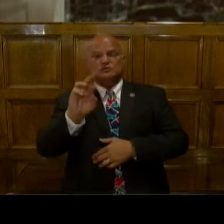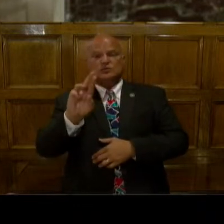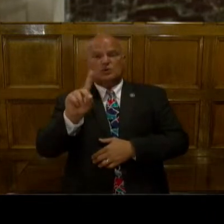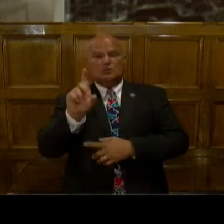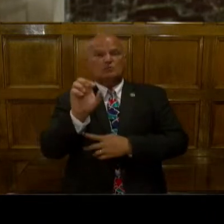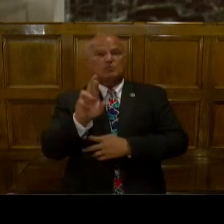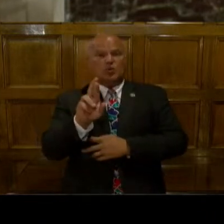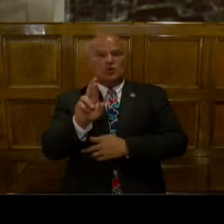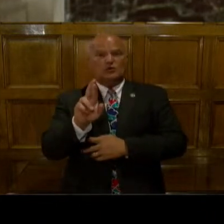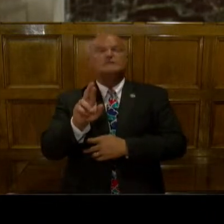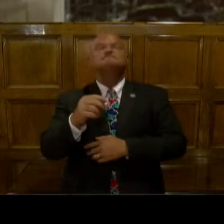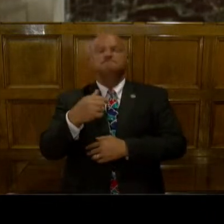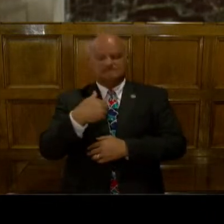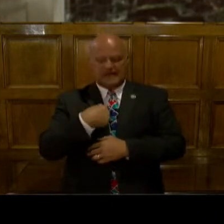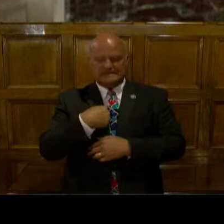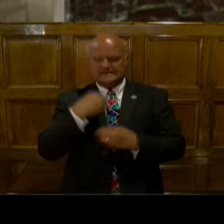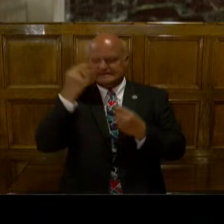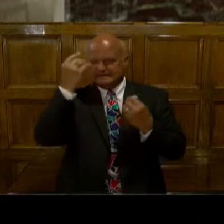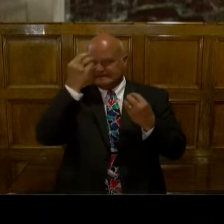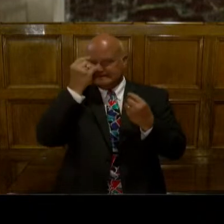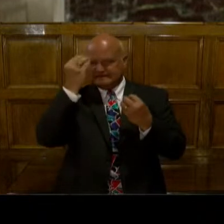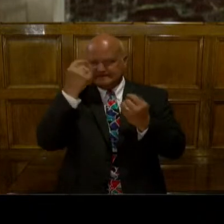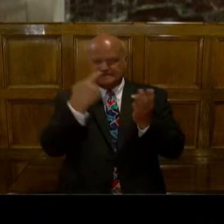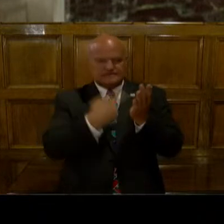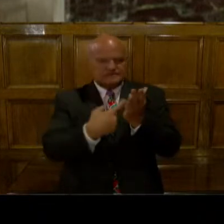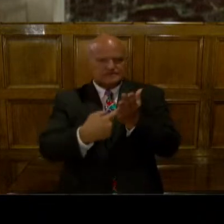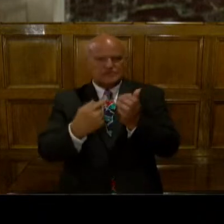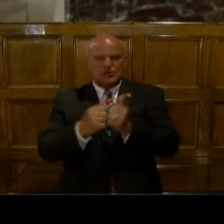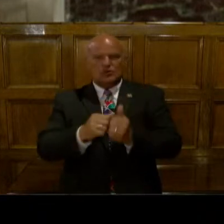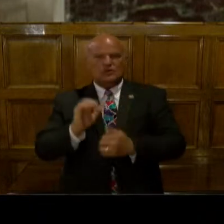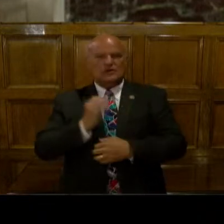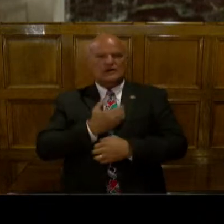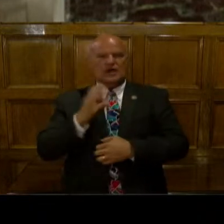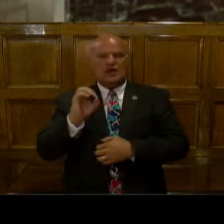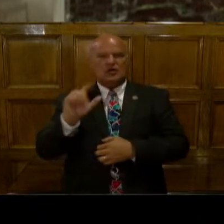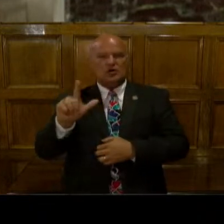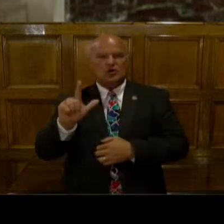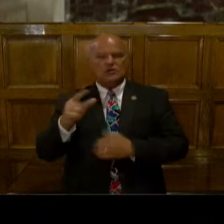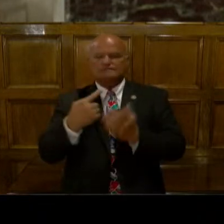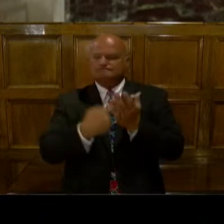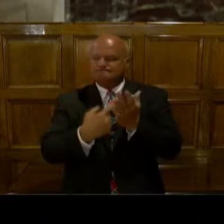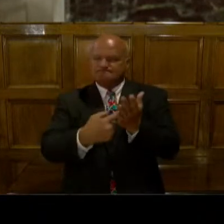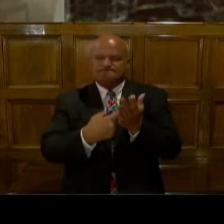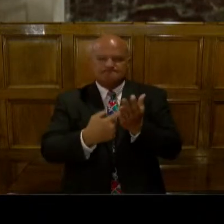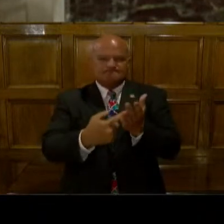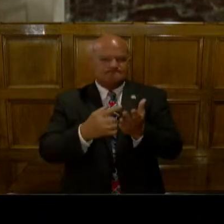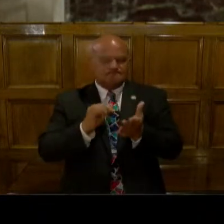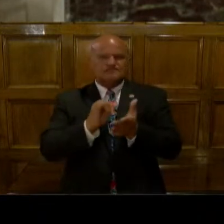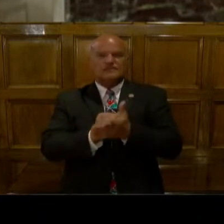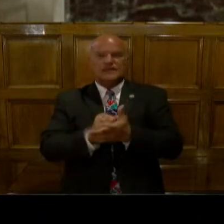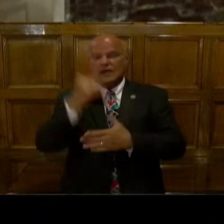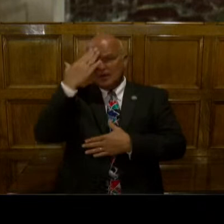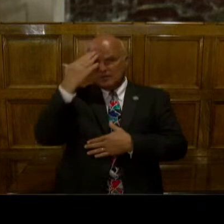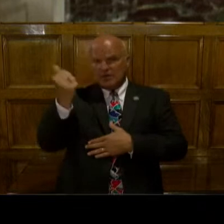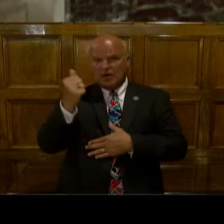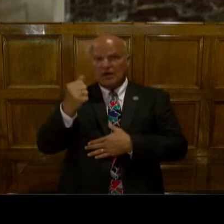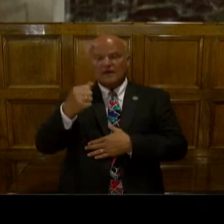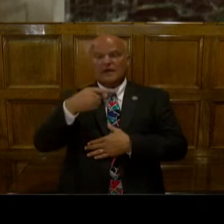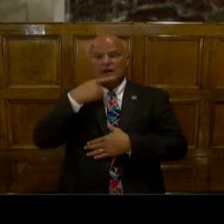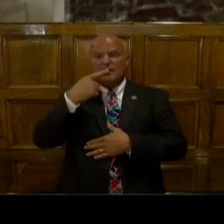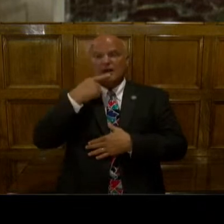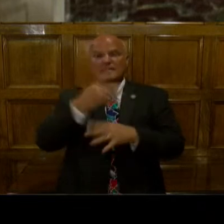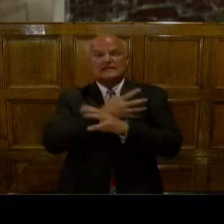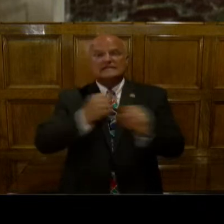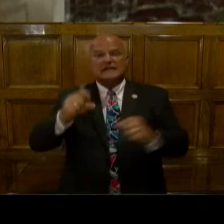And I have given that some thought. I've talked to the colonel and evaluated that. And because of the public